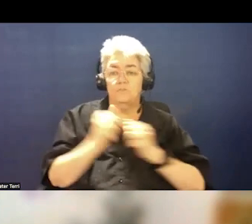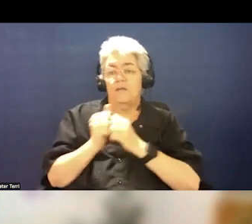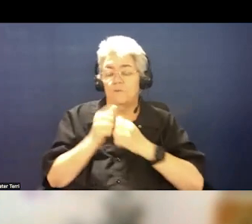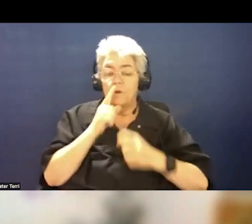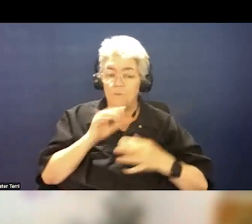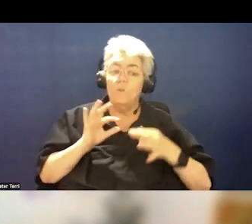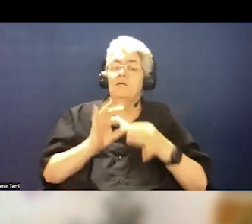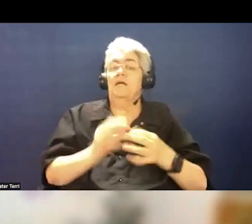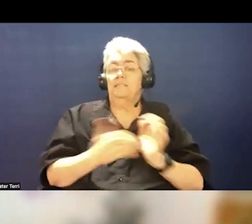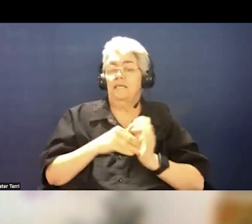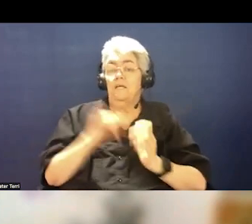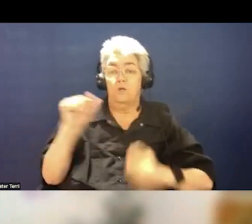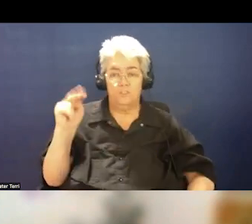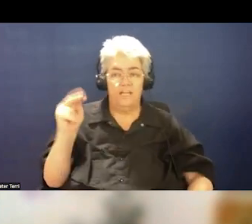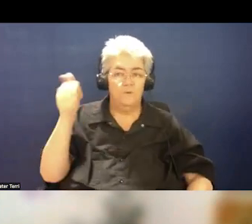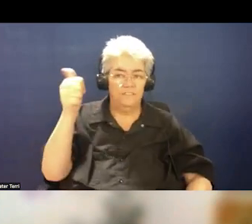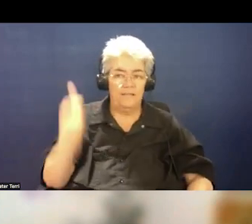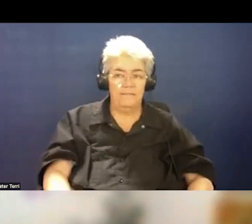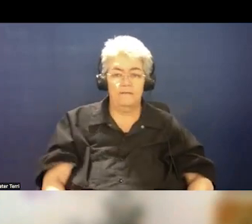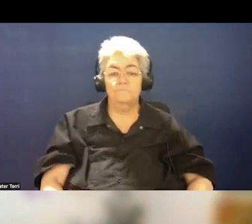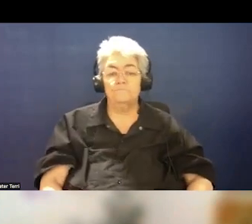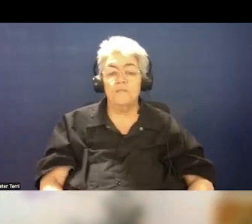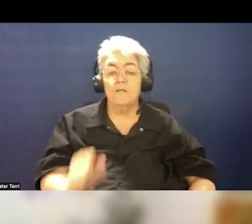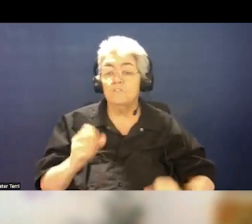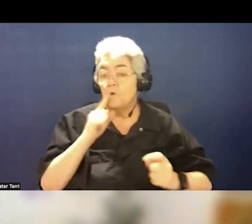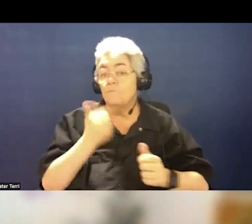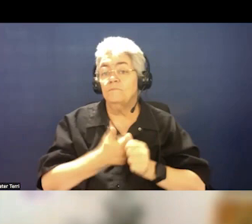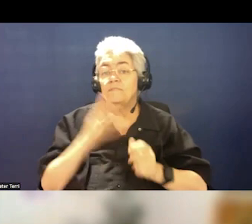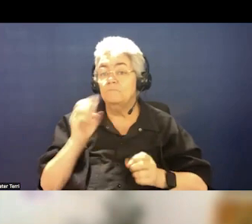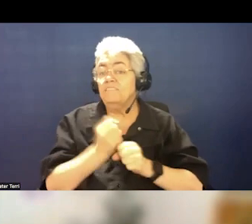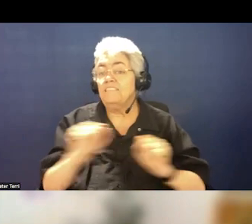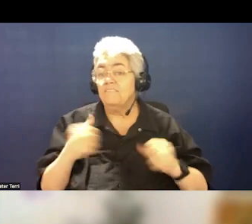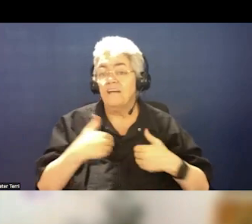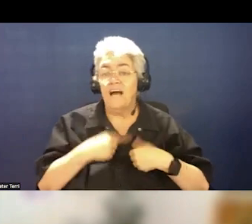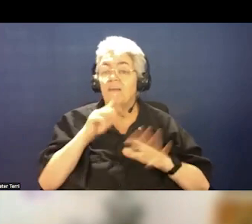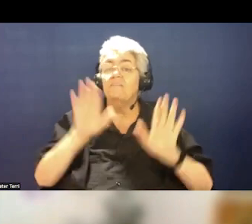again on January 10th. So everyone be safe. Have a pleasant holiday.